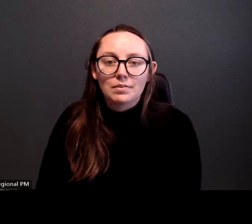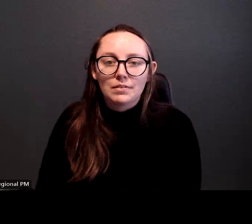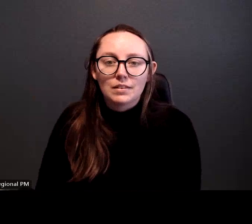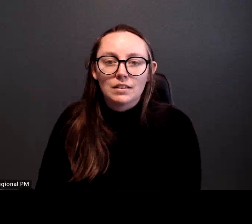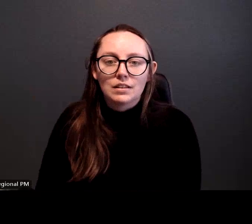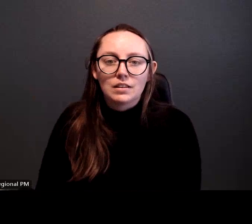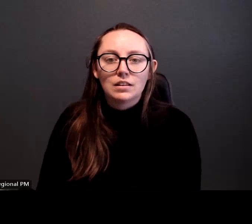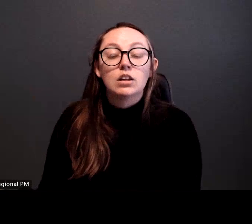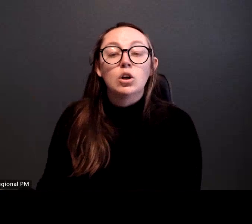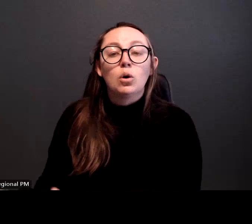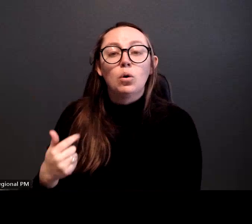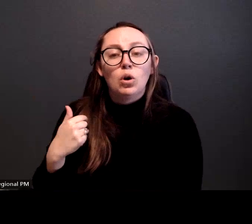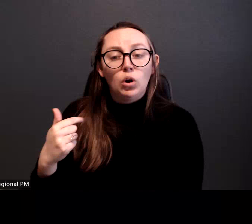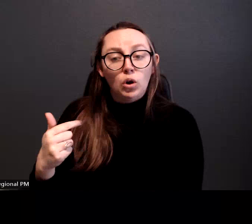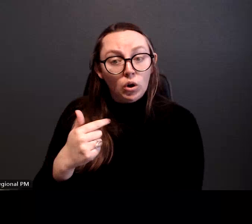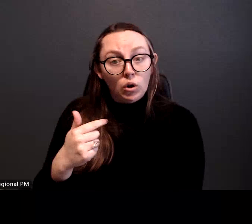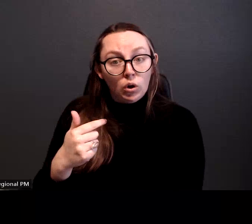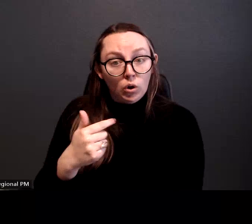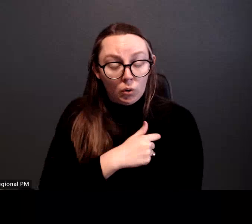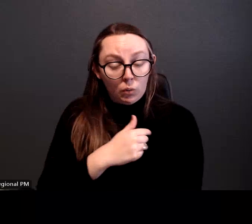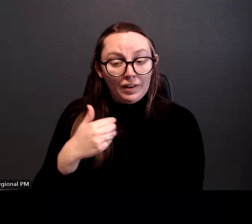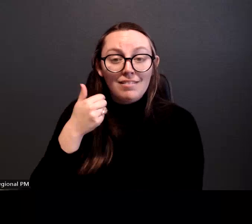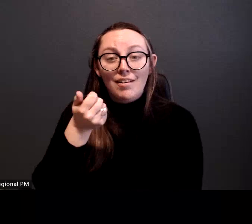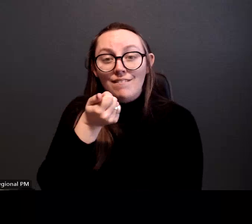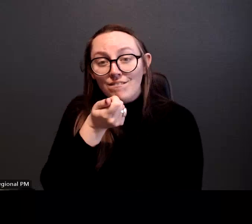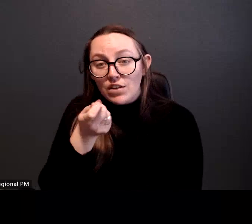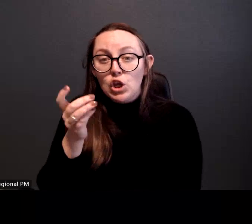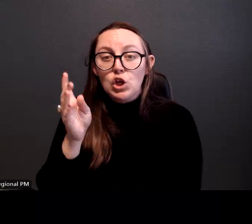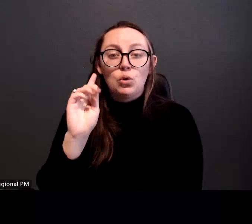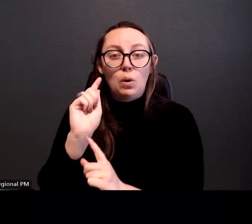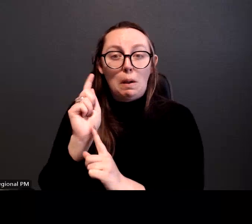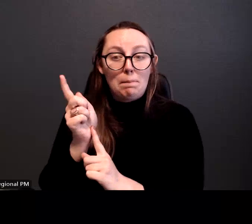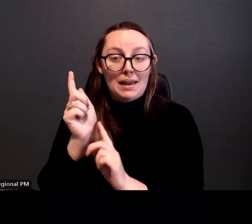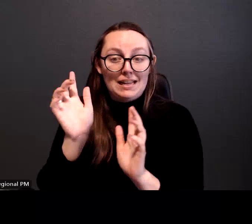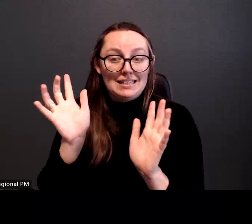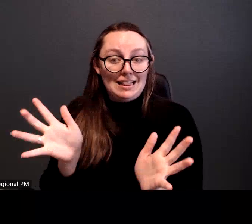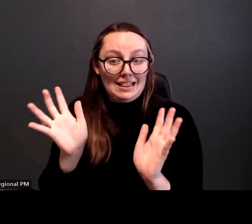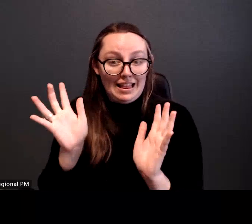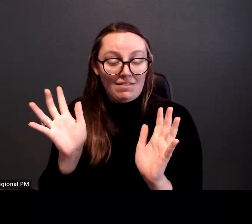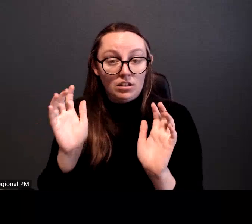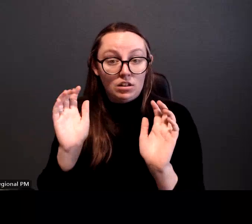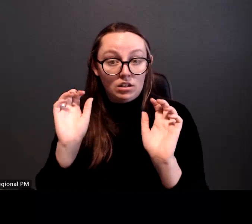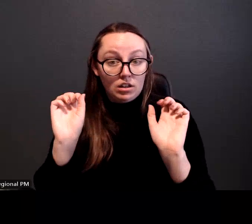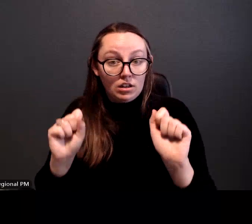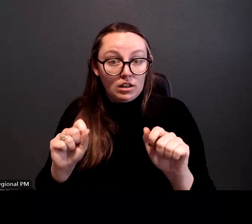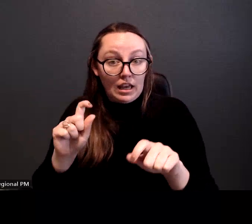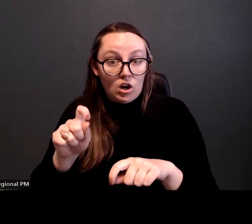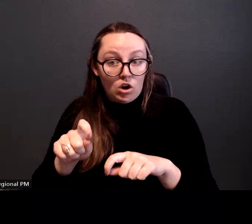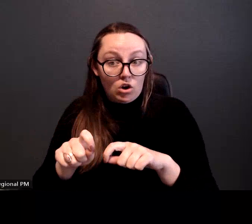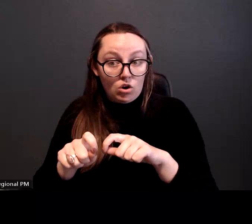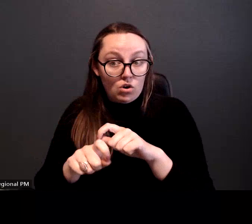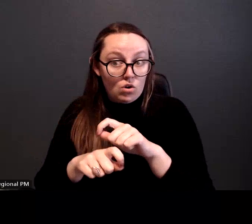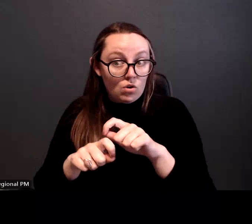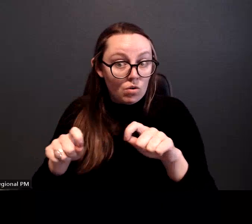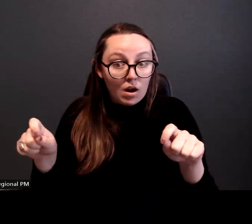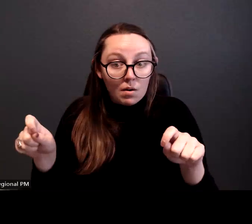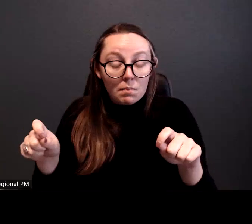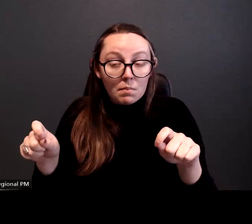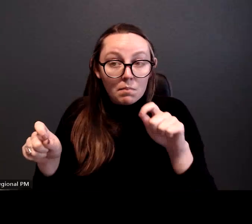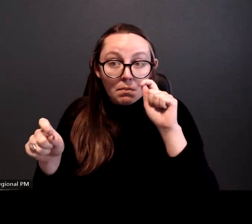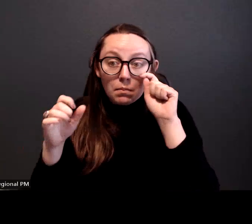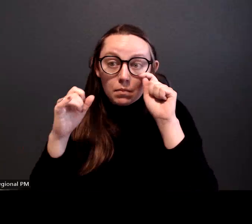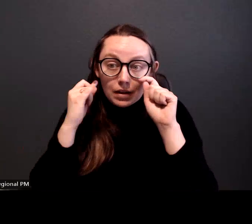We have a couple minutes left. We can wrap up. If there's no more comments from